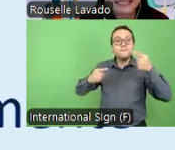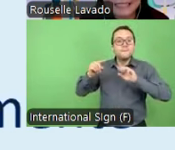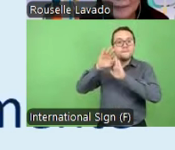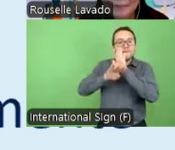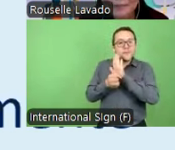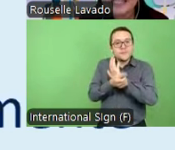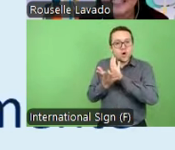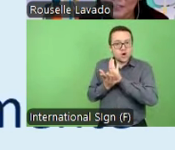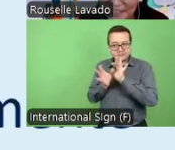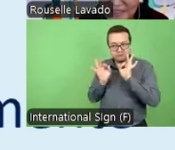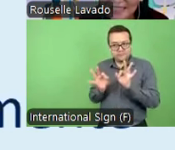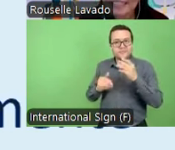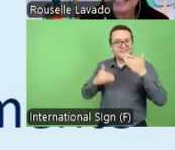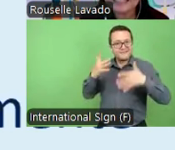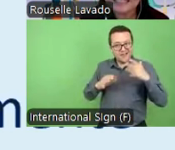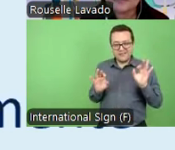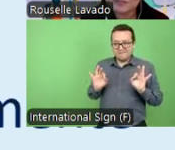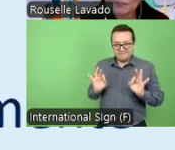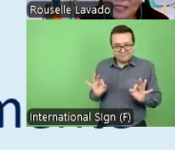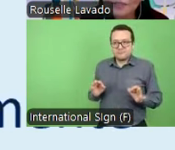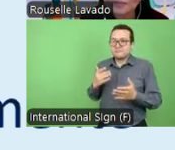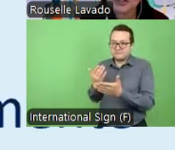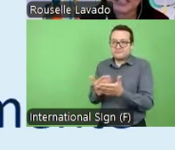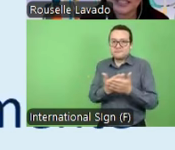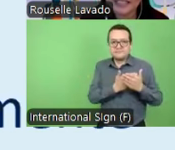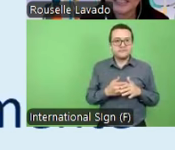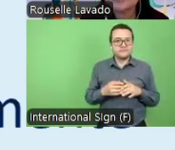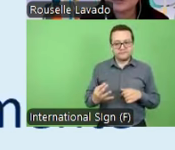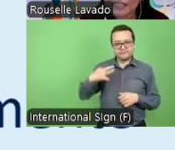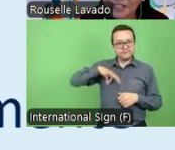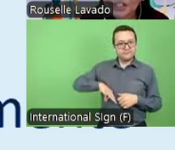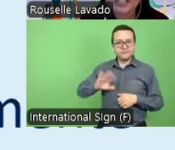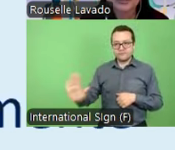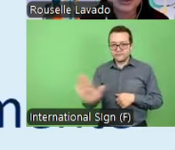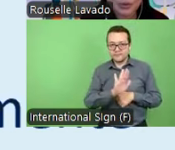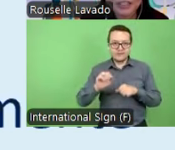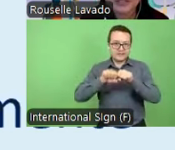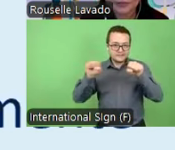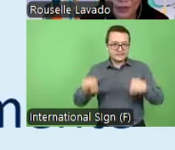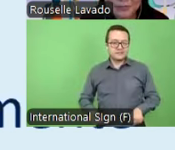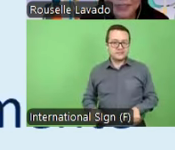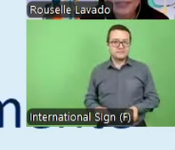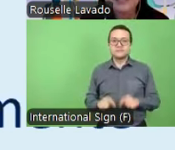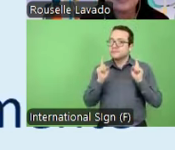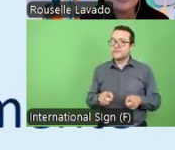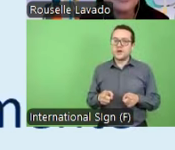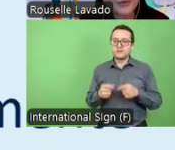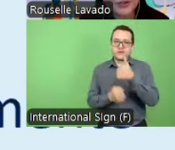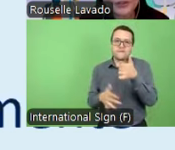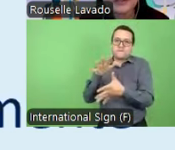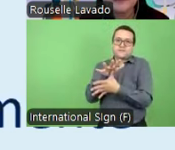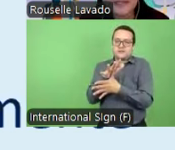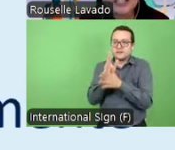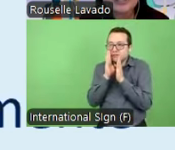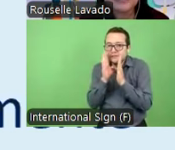the system. Investments in data systems must be prioritized as foundational to UHC reforms.